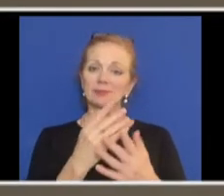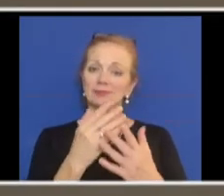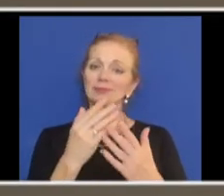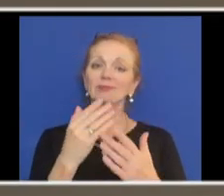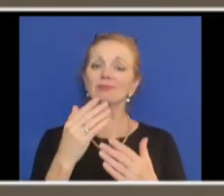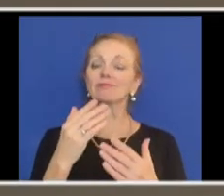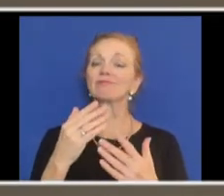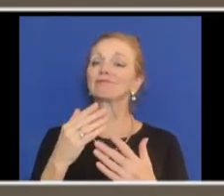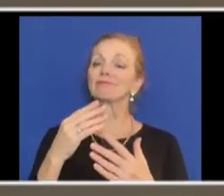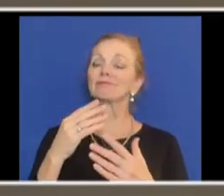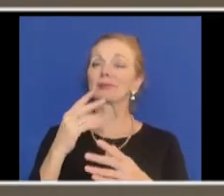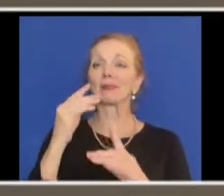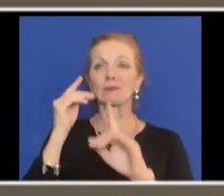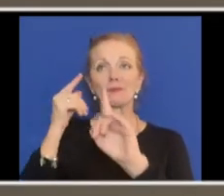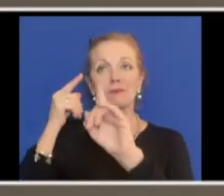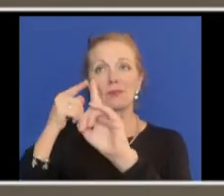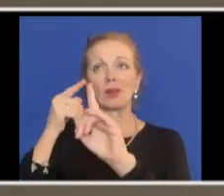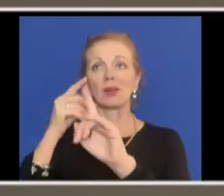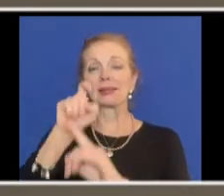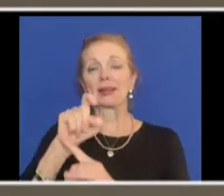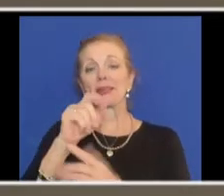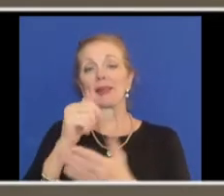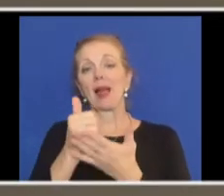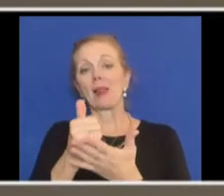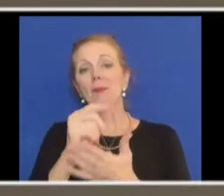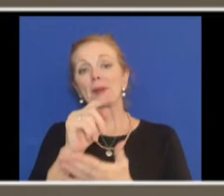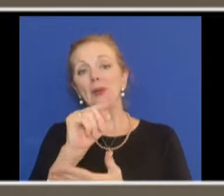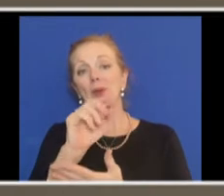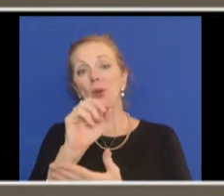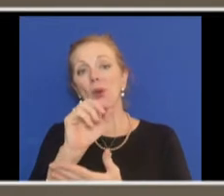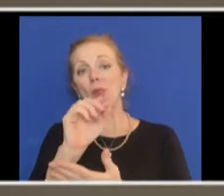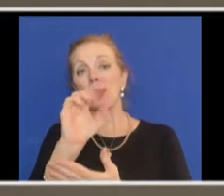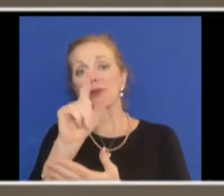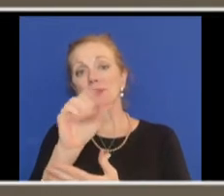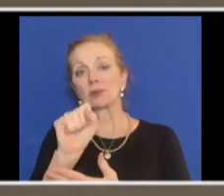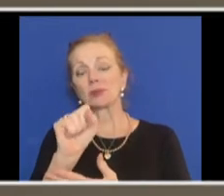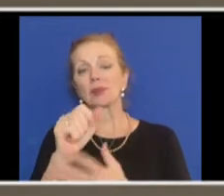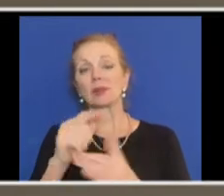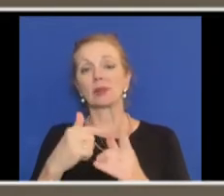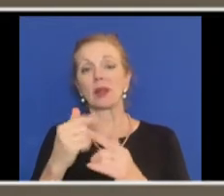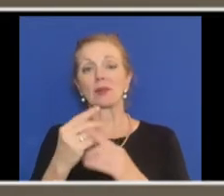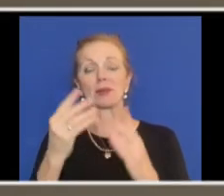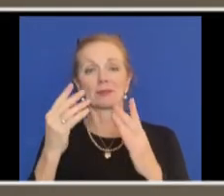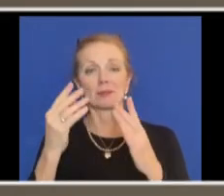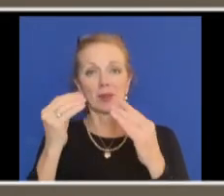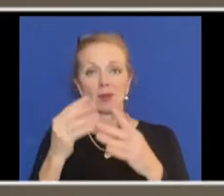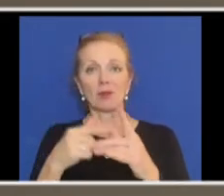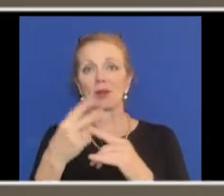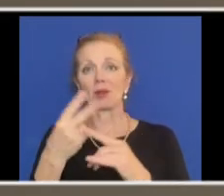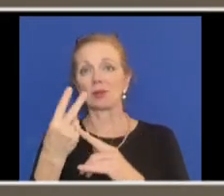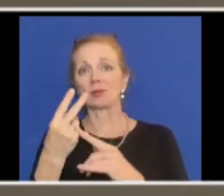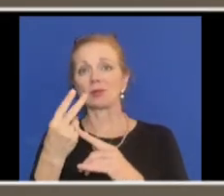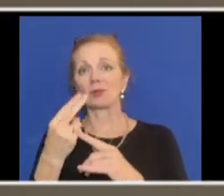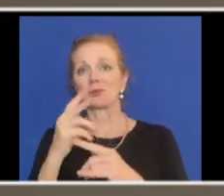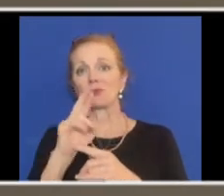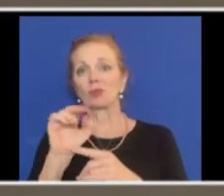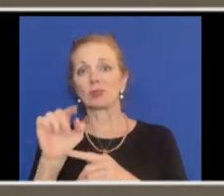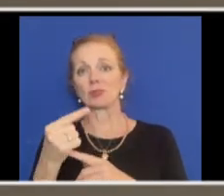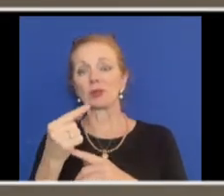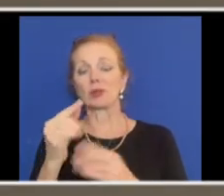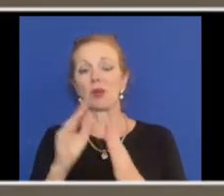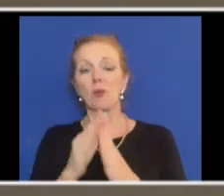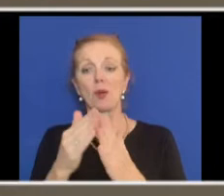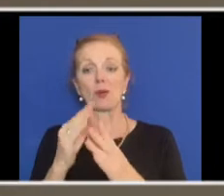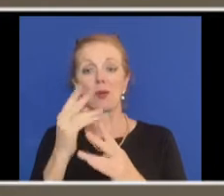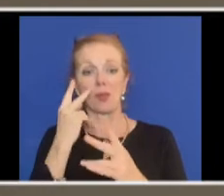we need the tools to be able to really make informed decision we have two rezonings in our book if we were to